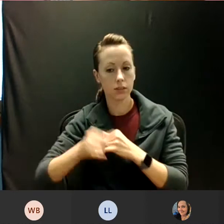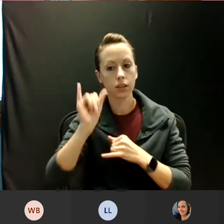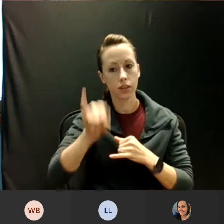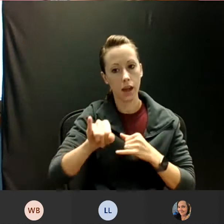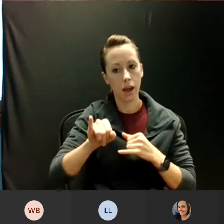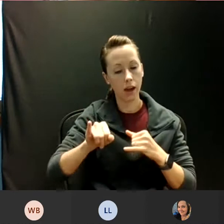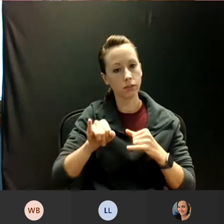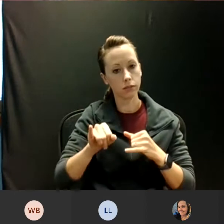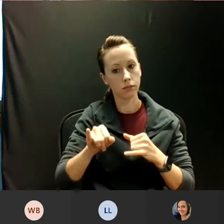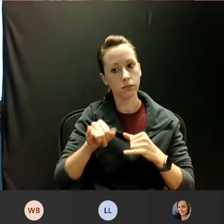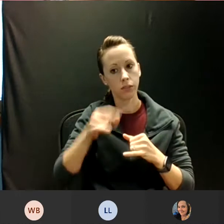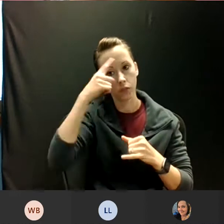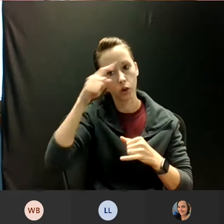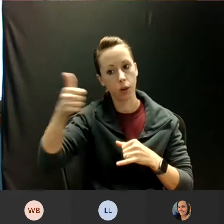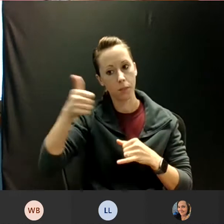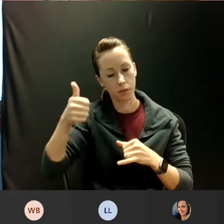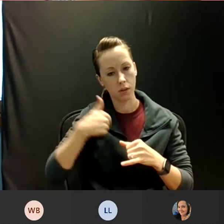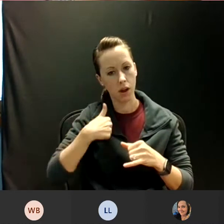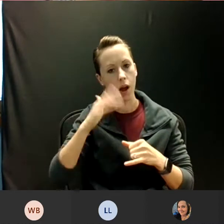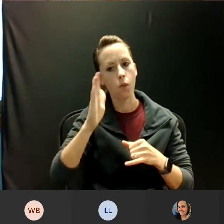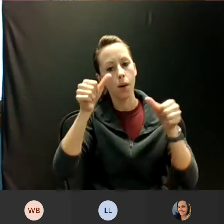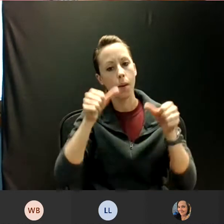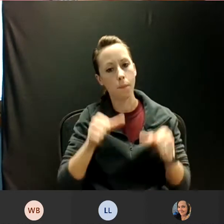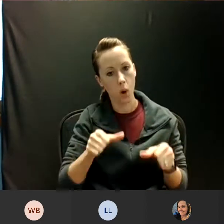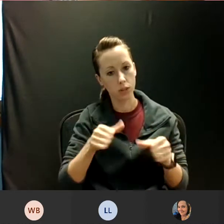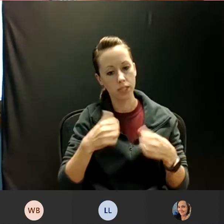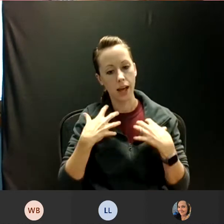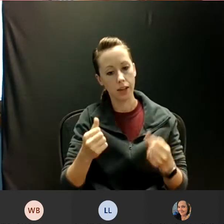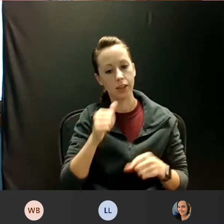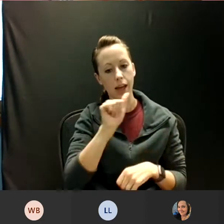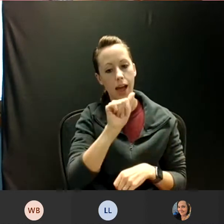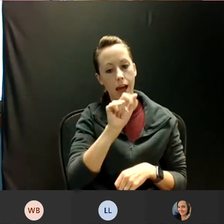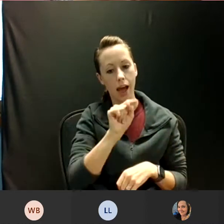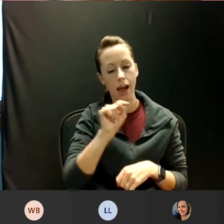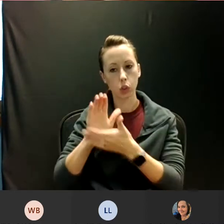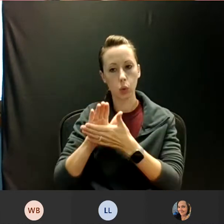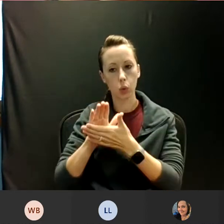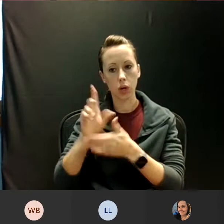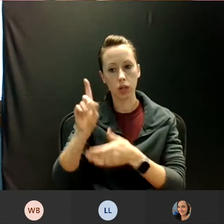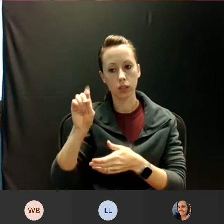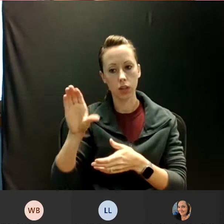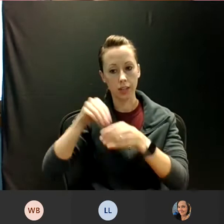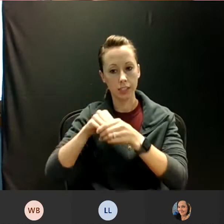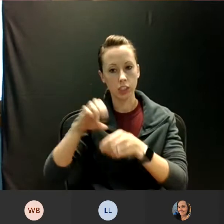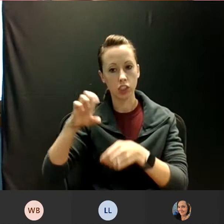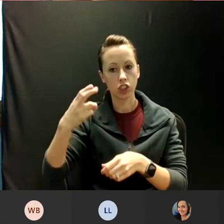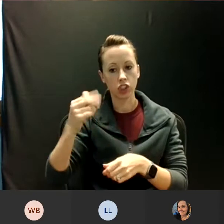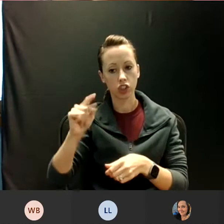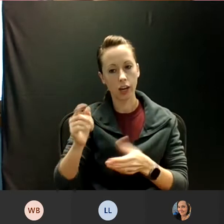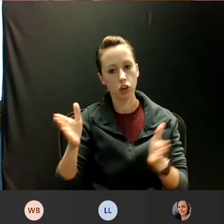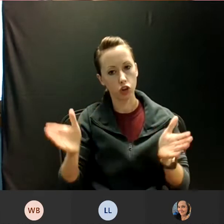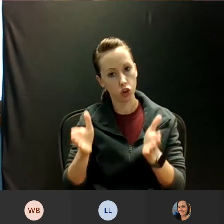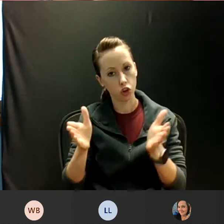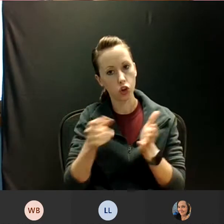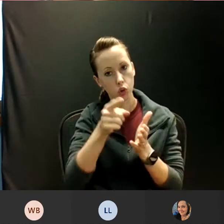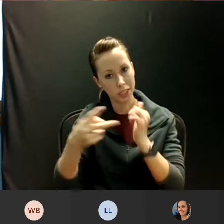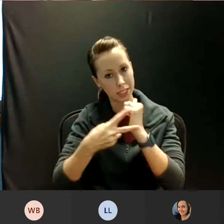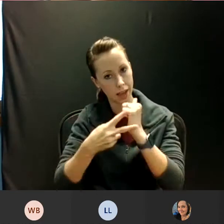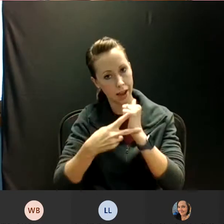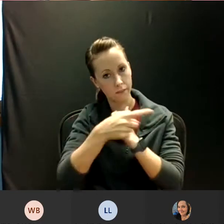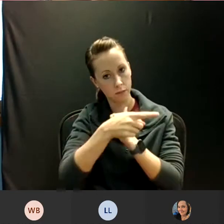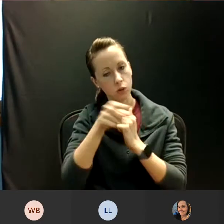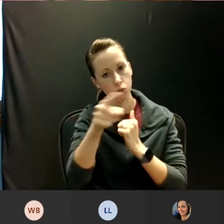And I will post the Healthy at School document in the chat and really encourage you guys to save that link and take a look at it, because I think